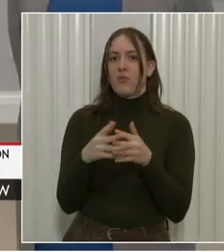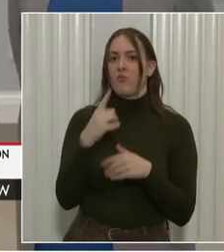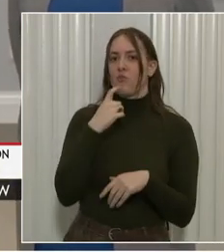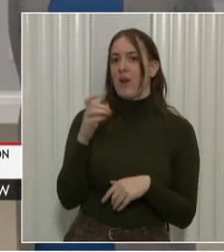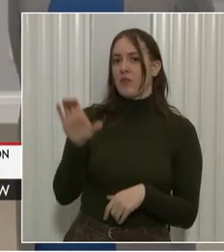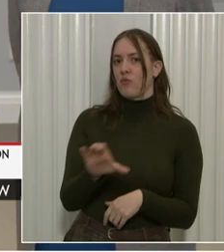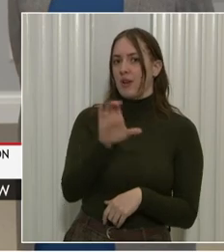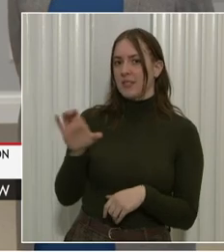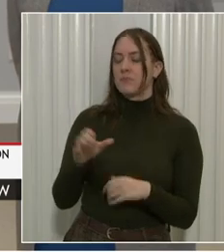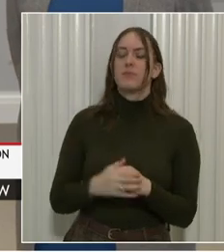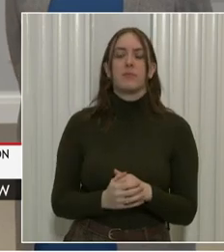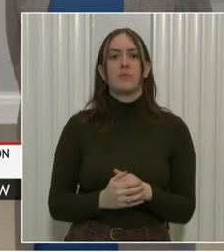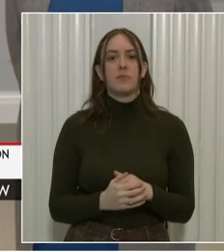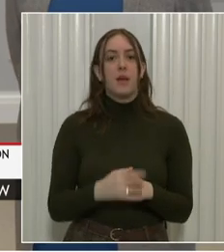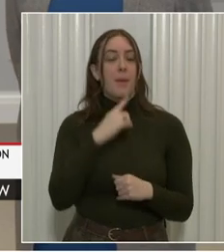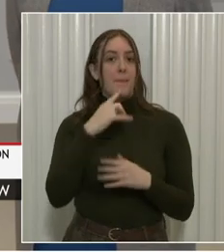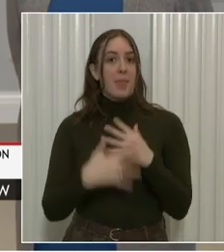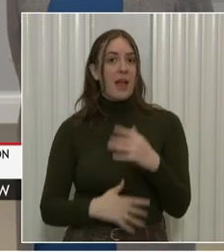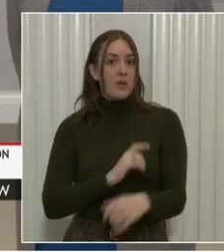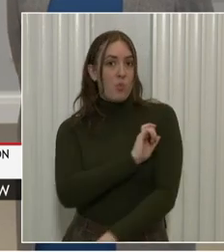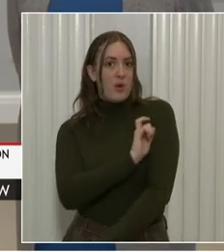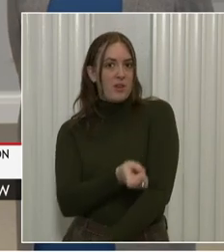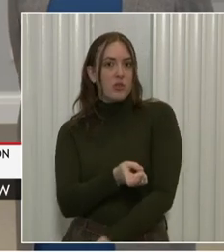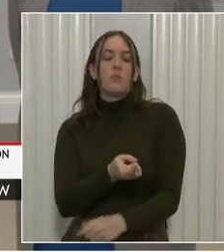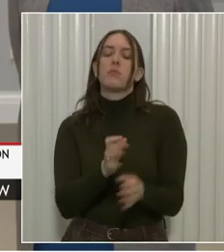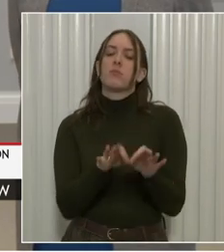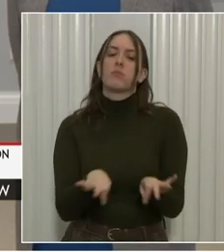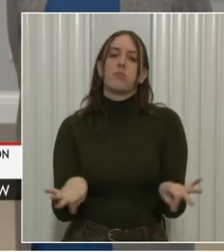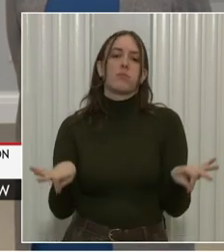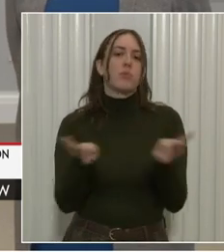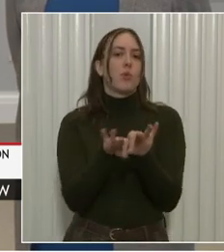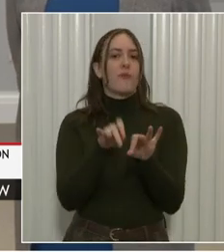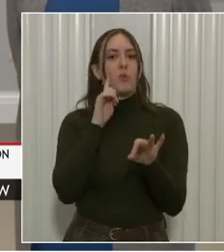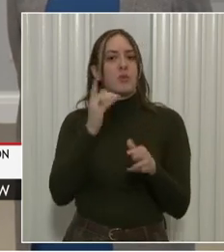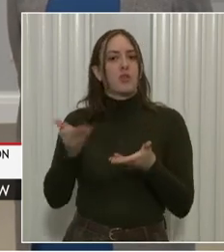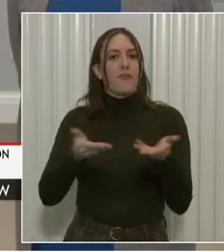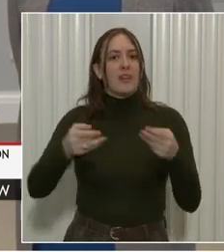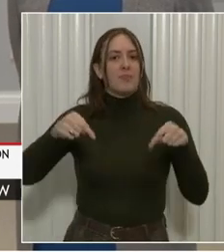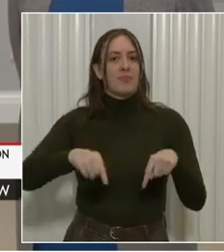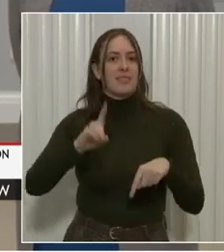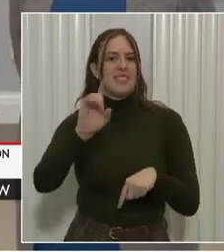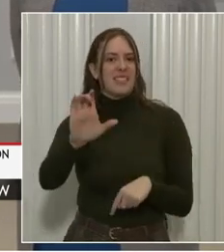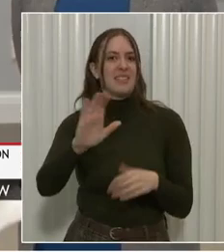blood is an important way to support each other in the DC community.